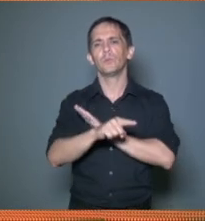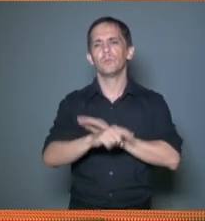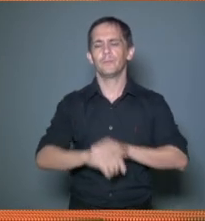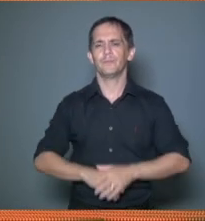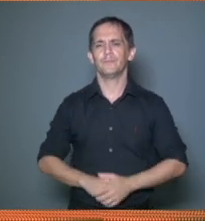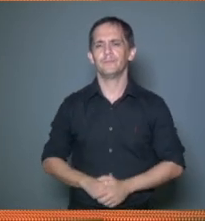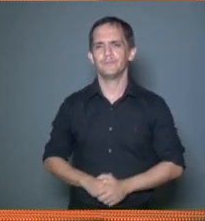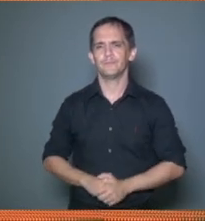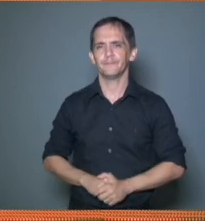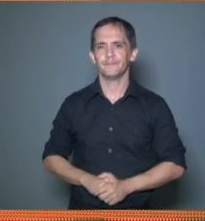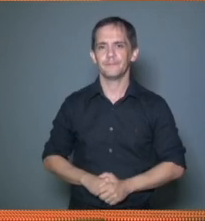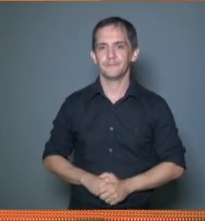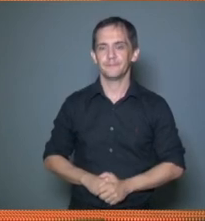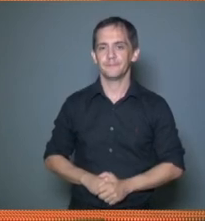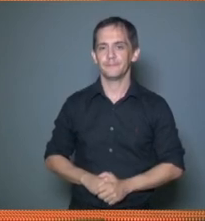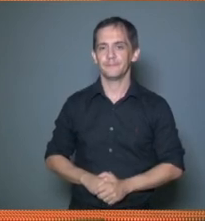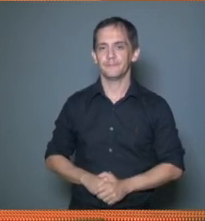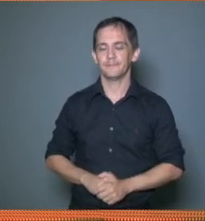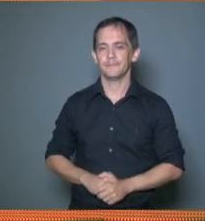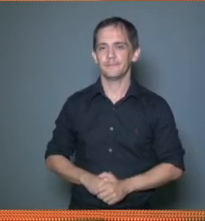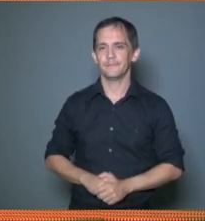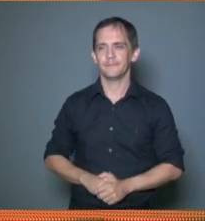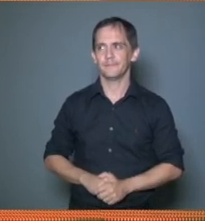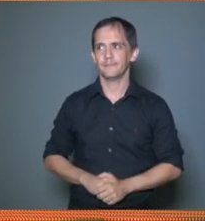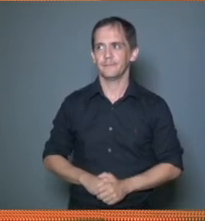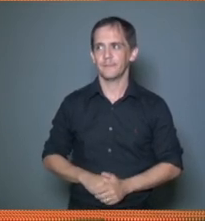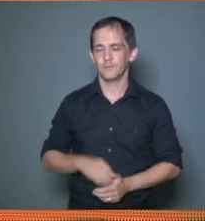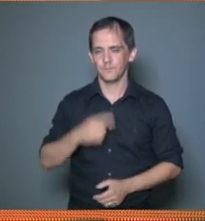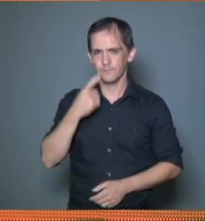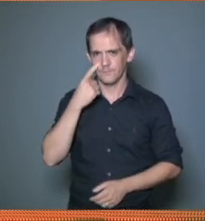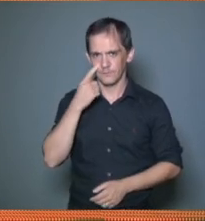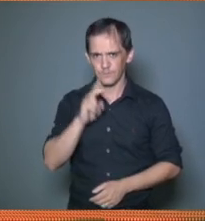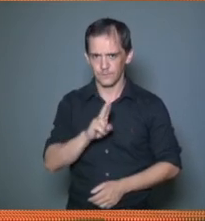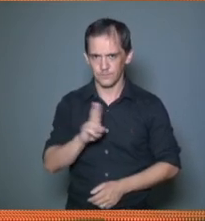last question sent via WhatsApp by